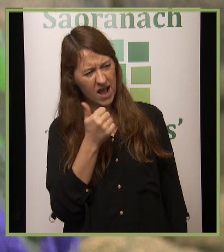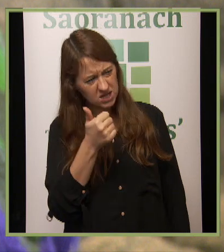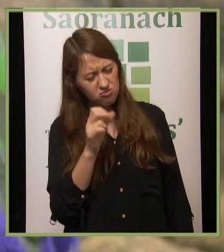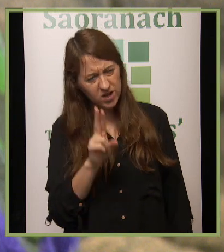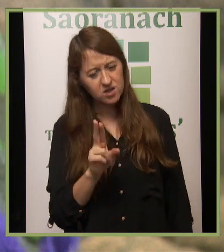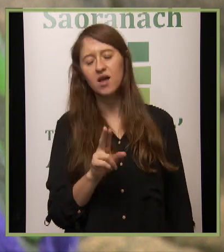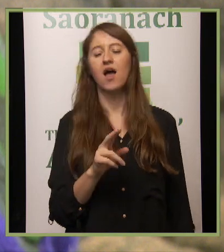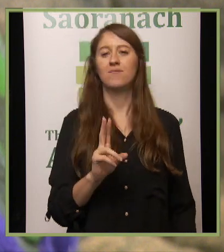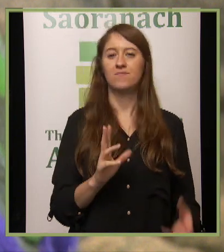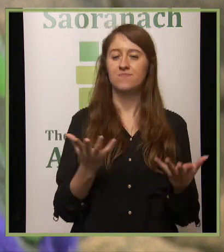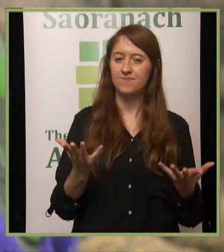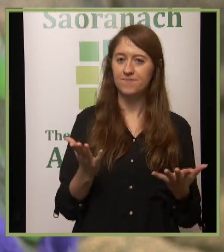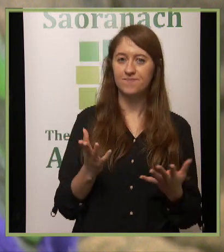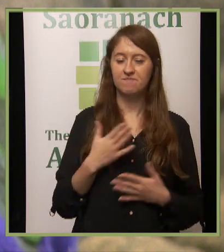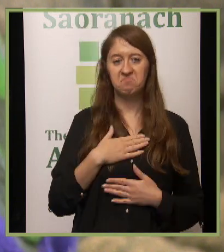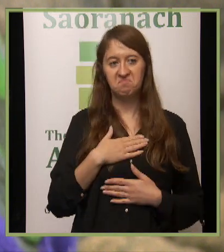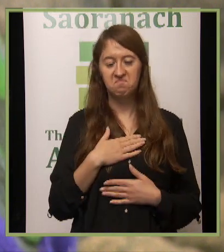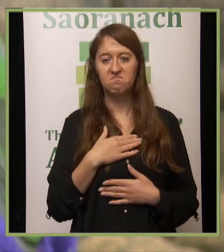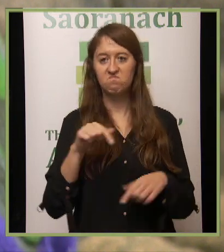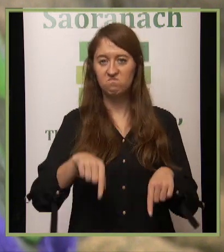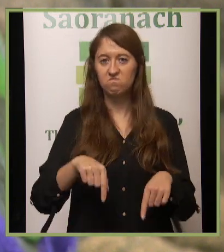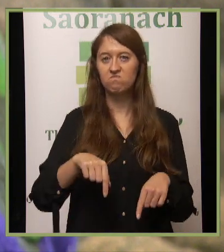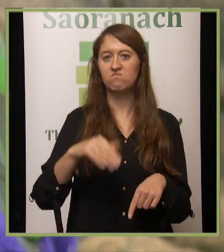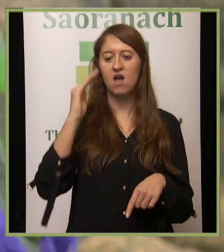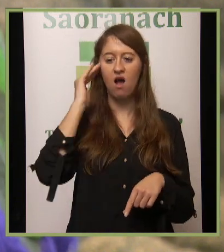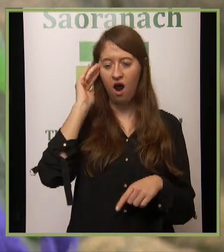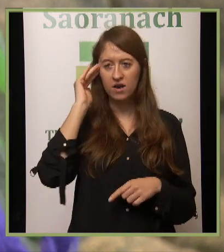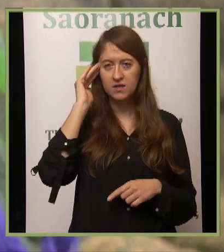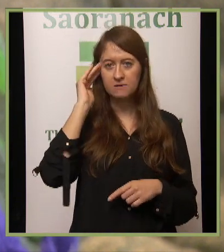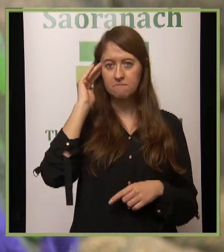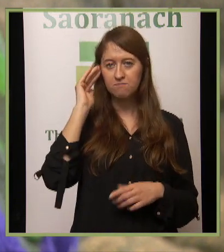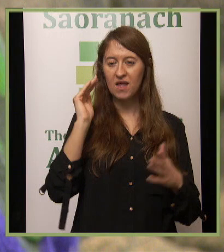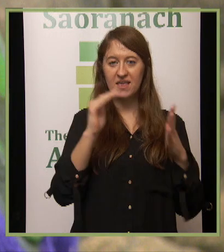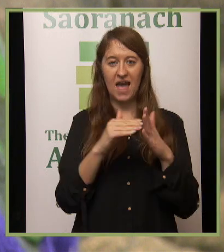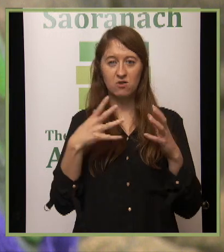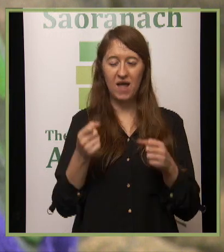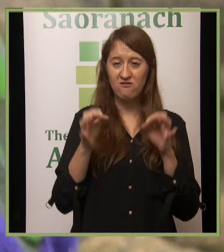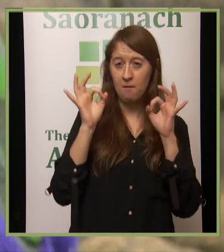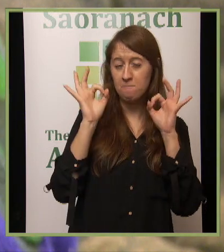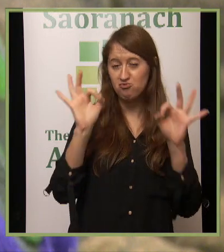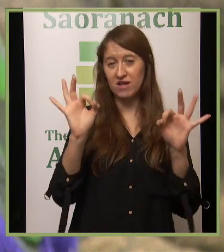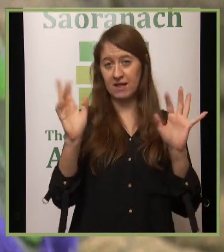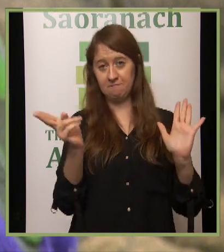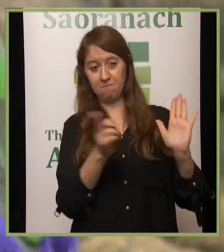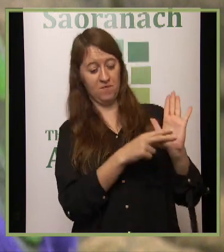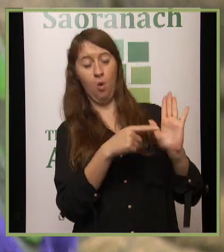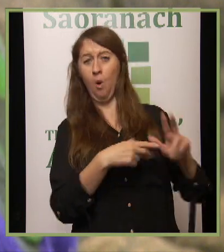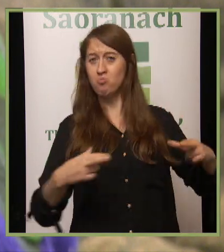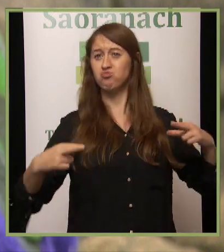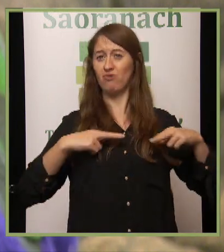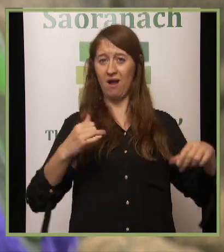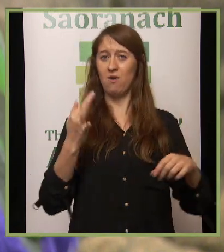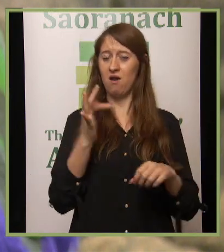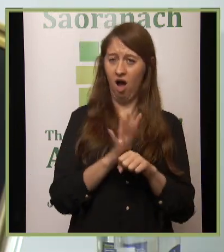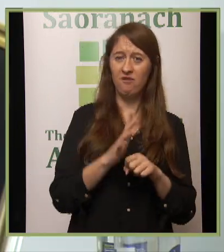unfortunately, Ireland, we have a great reputation for being a country that can be proud of its nature and its